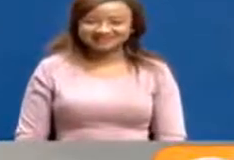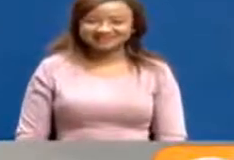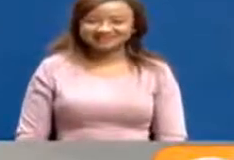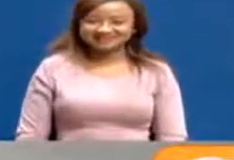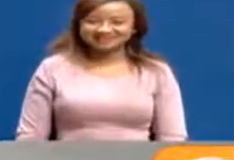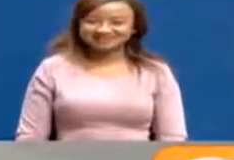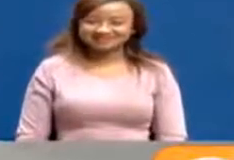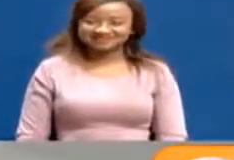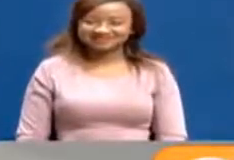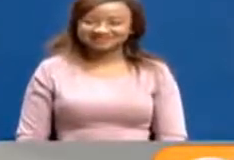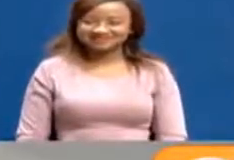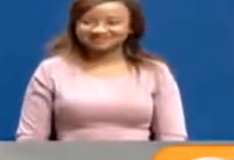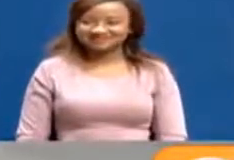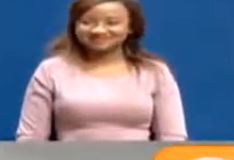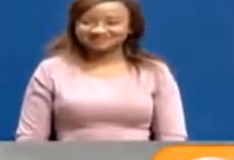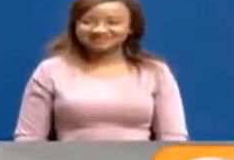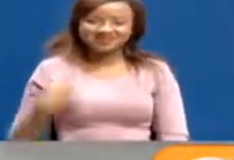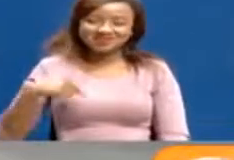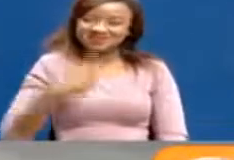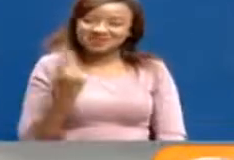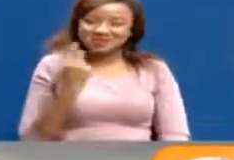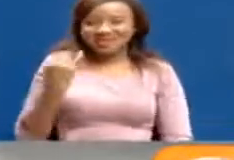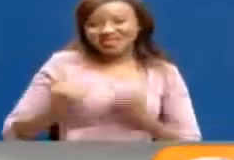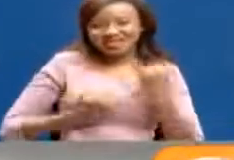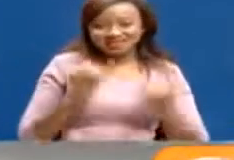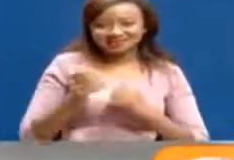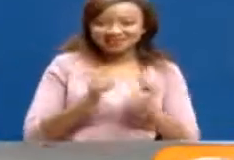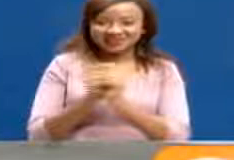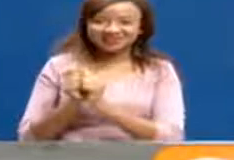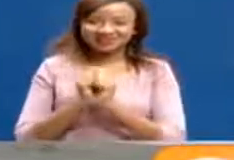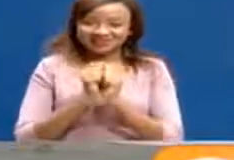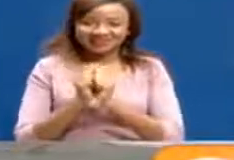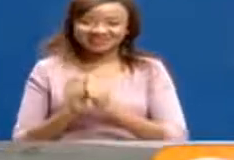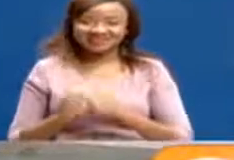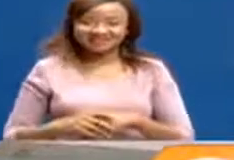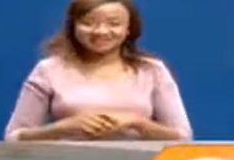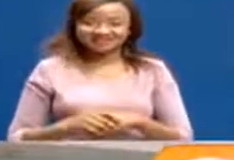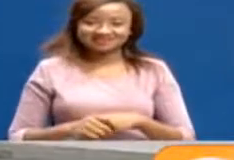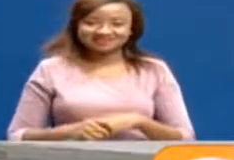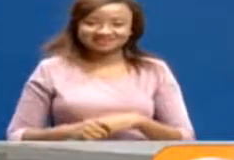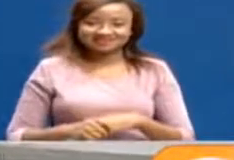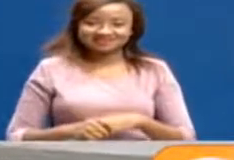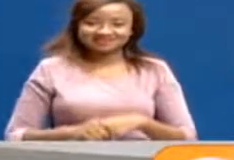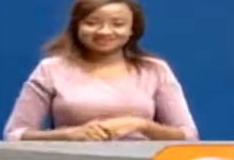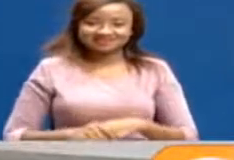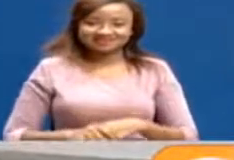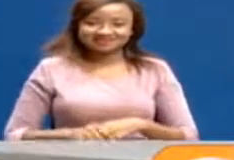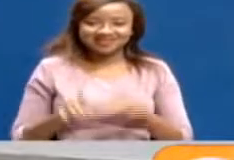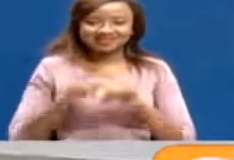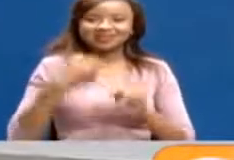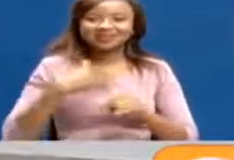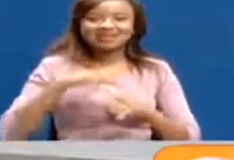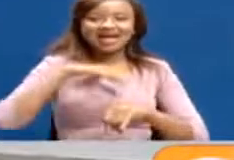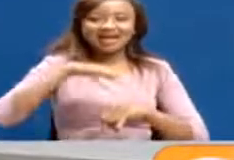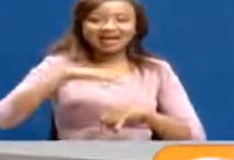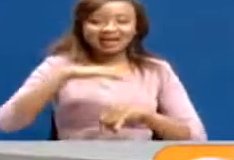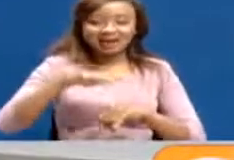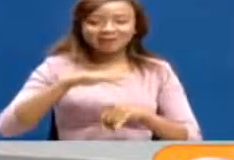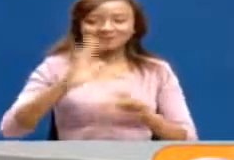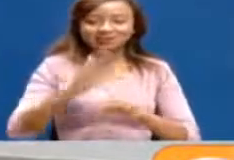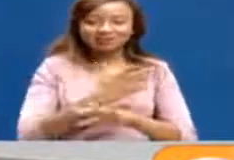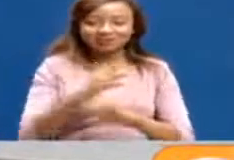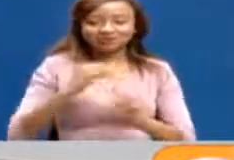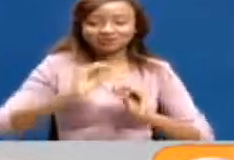you as always. No, Stay Jeff, safe. we're just spending time together. Yeah. Good stuff. And they wanted to do a rap song to educate their friends back at